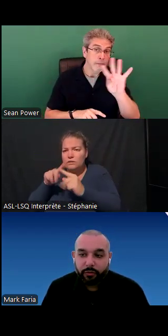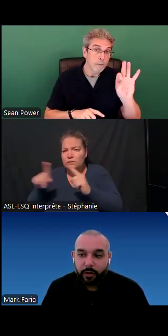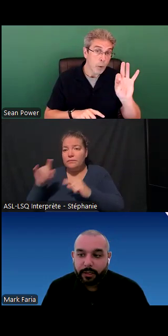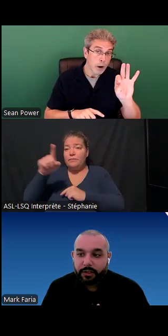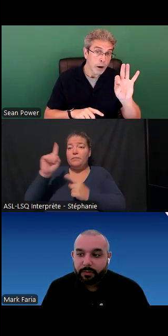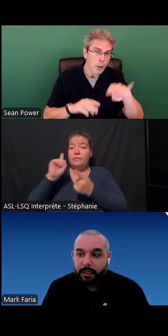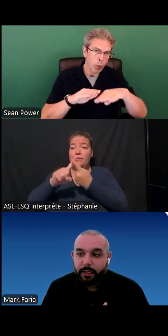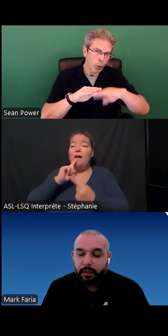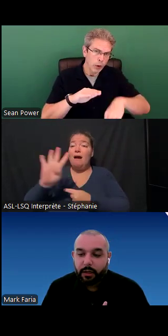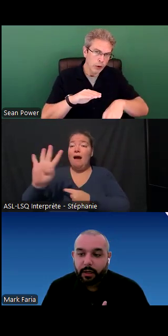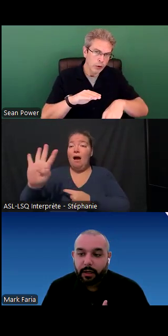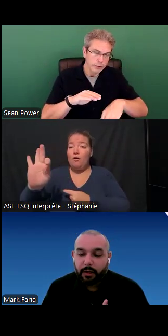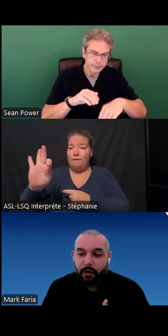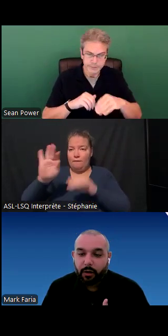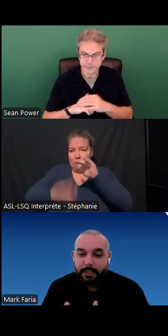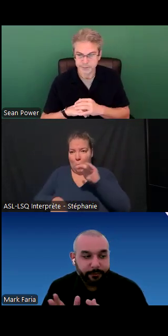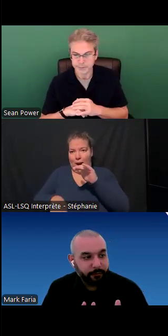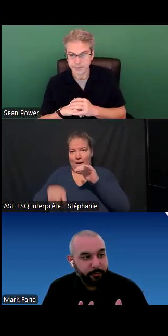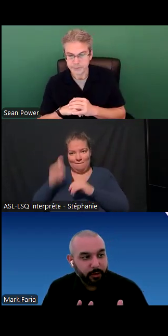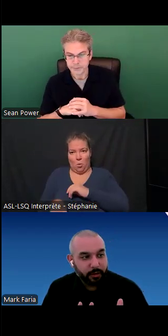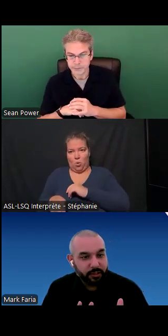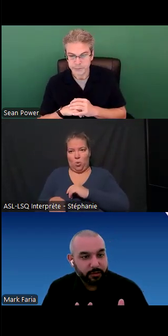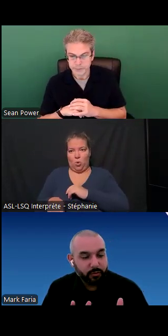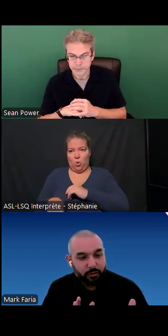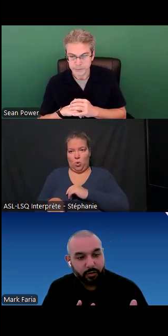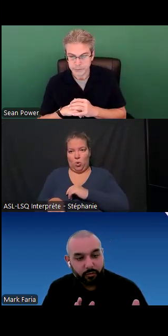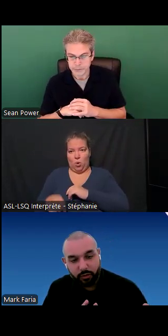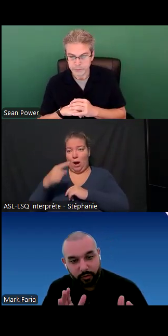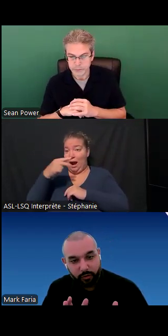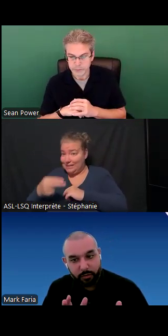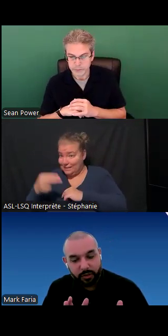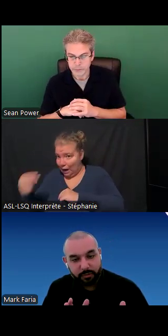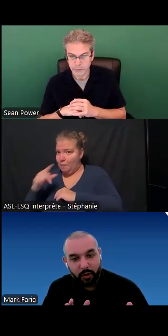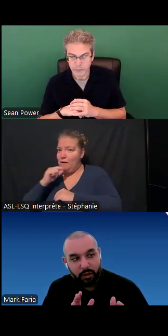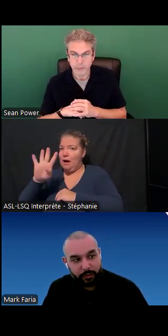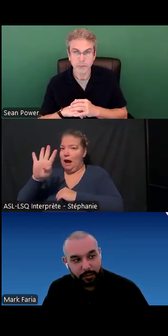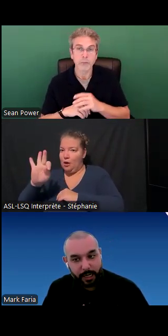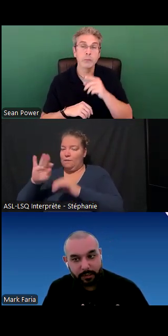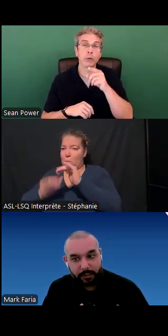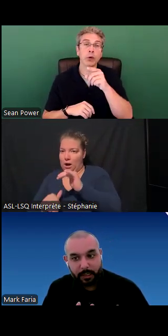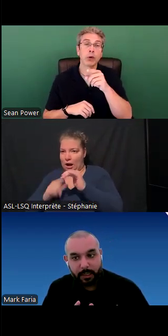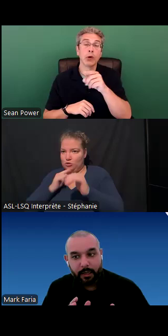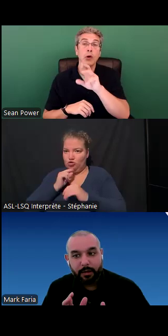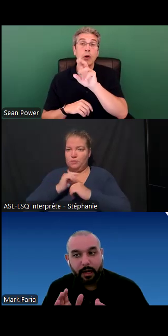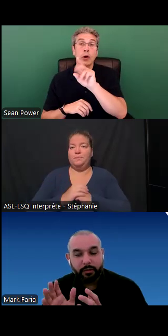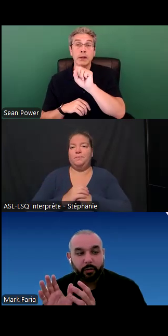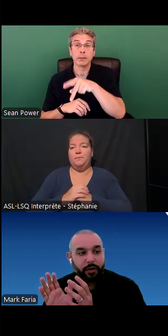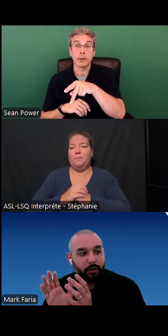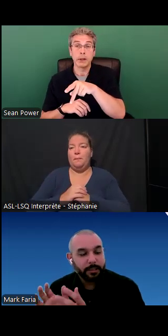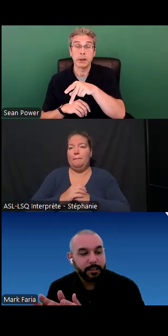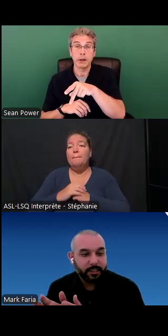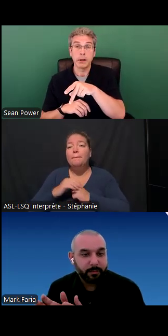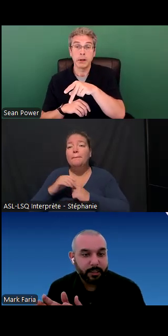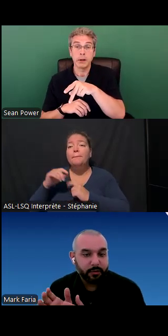Withdrawals from an RDSP are different from an RSP. So when you do withdrawal from an RSP, all of it is taxed. However, with